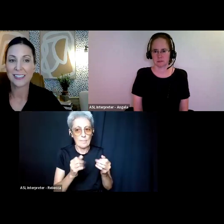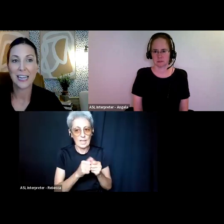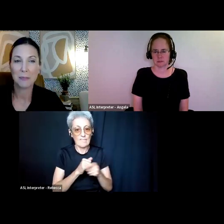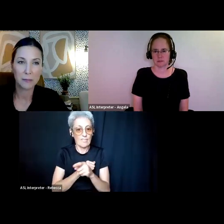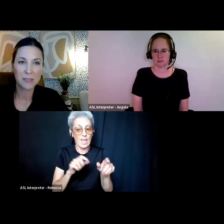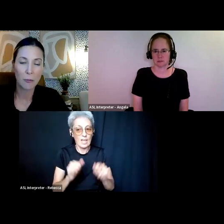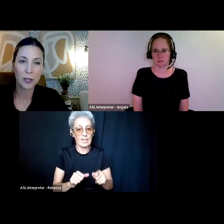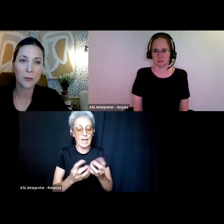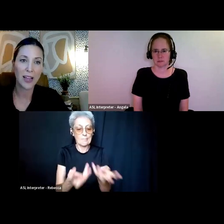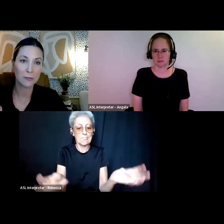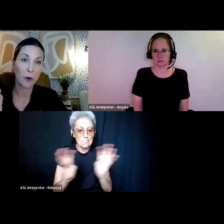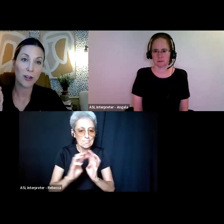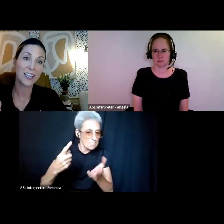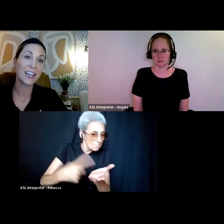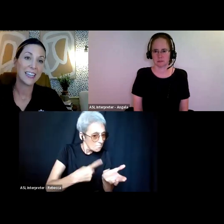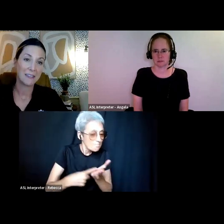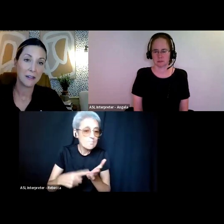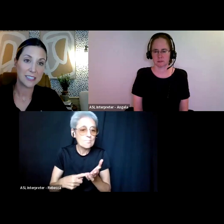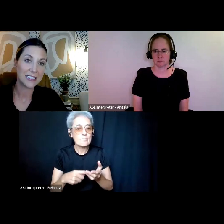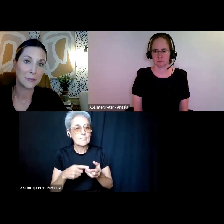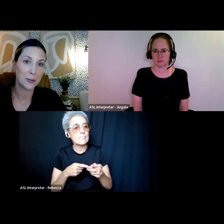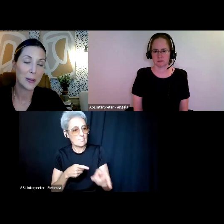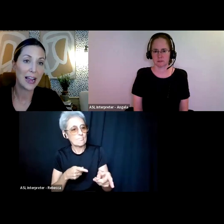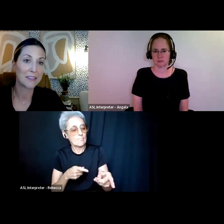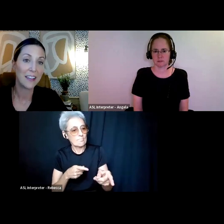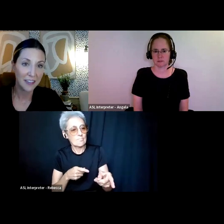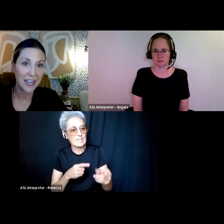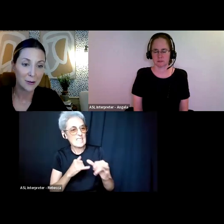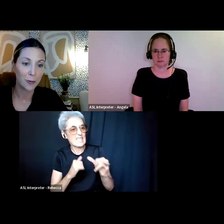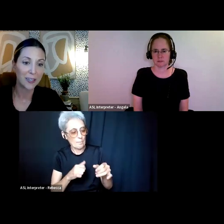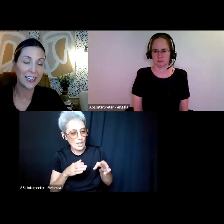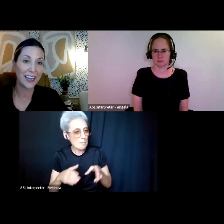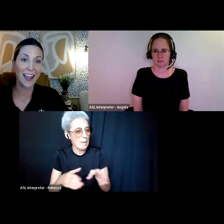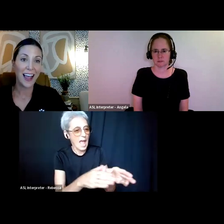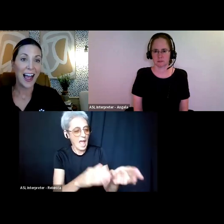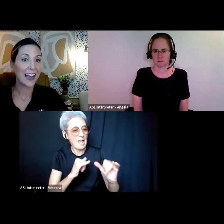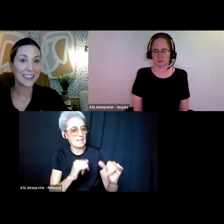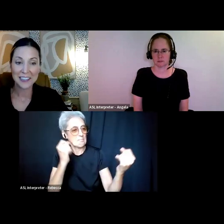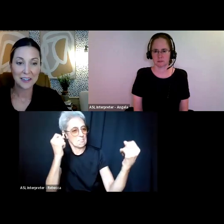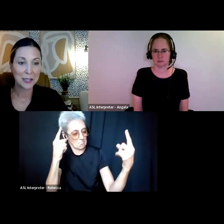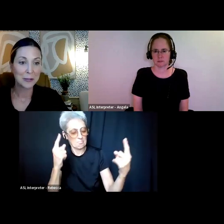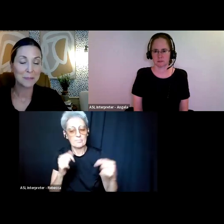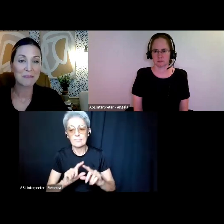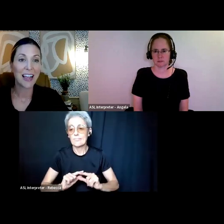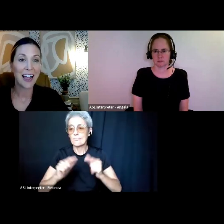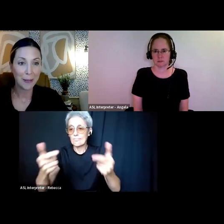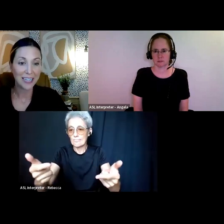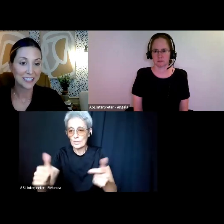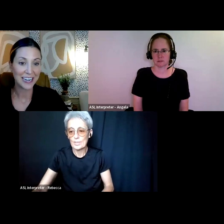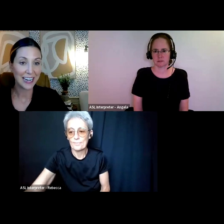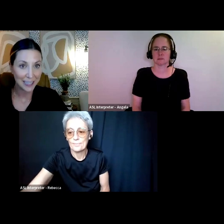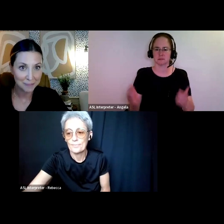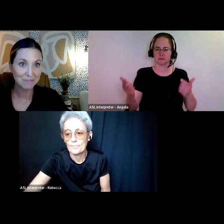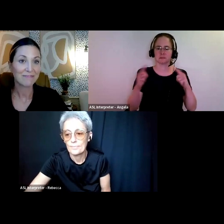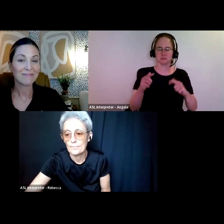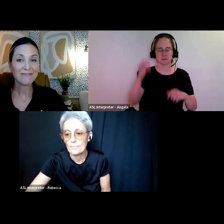sit across the table from someone who has walked in a very similar path that they are walking. I cannot tell you how